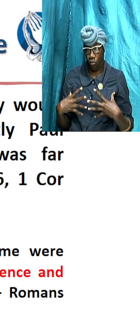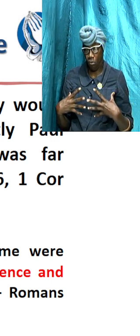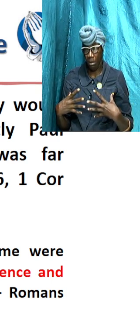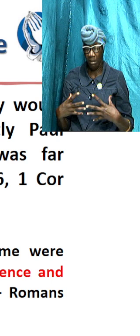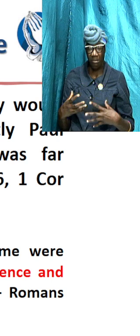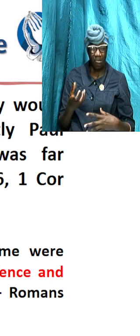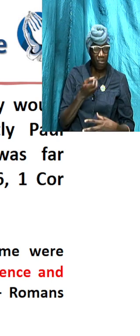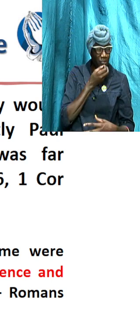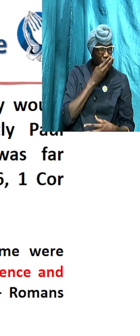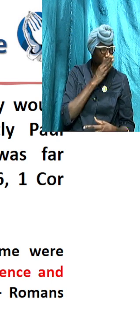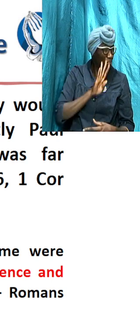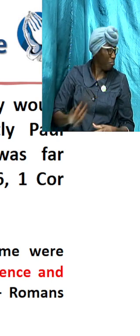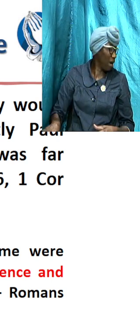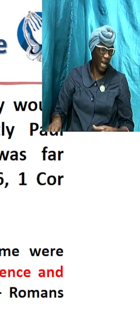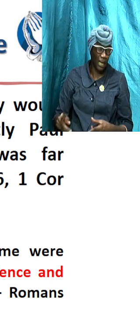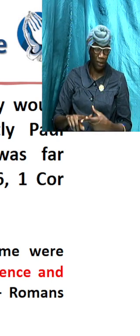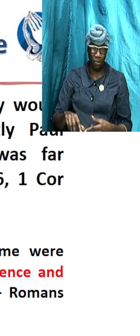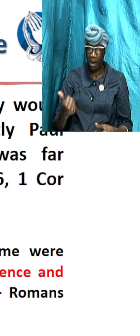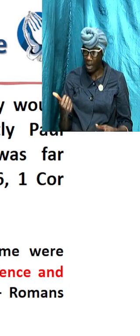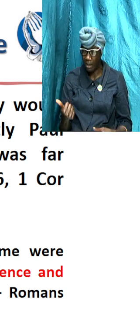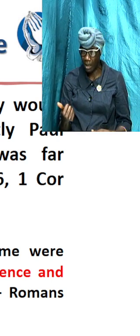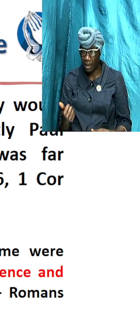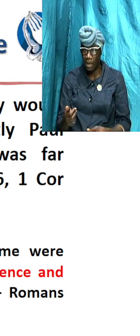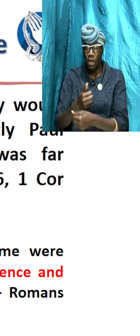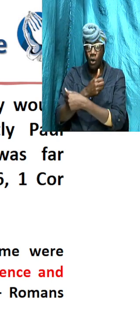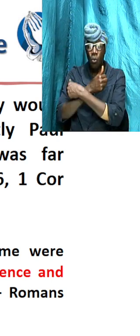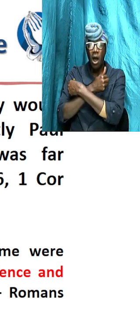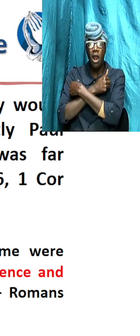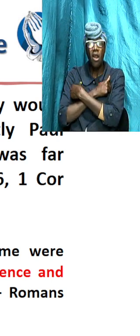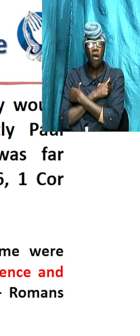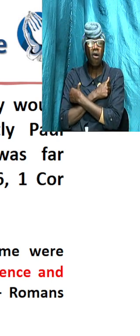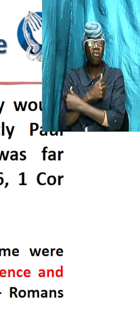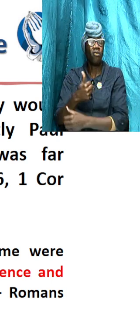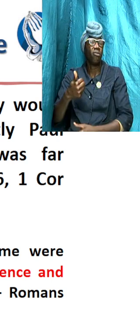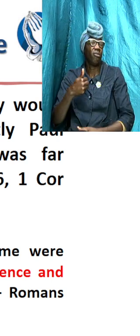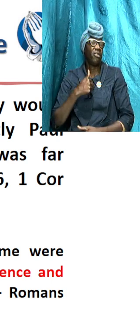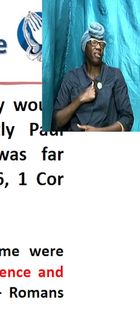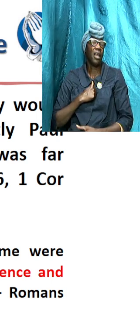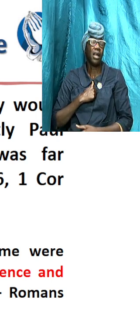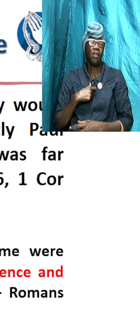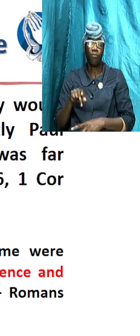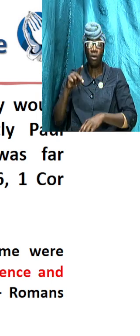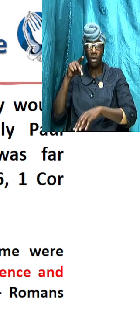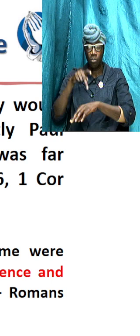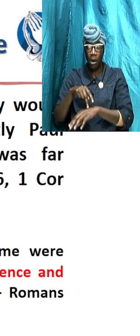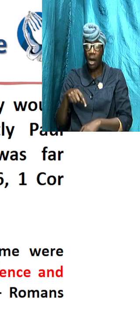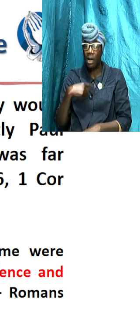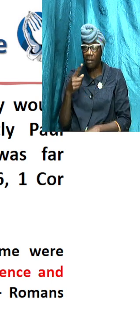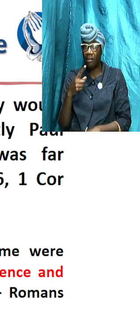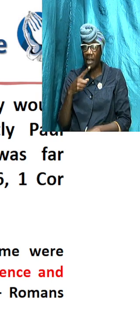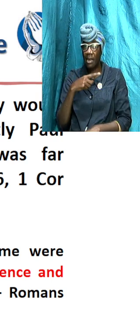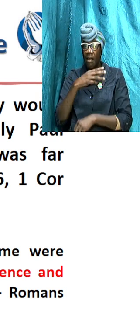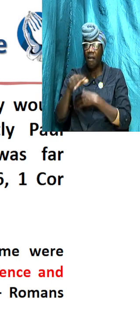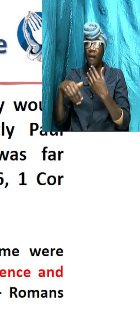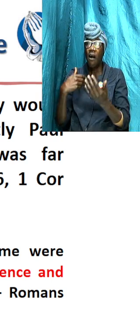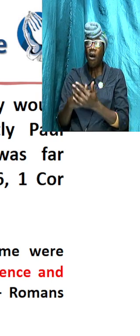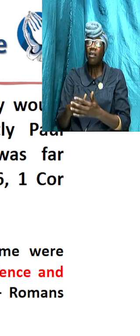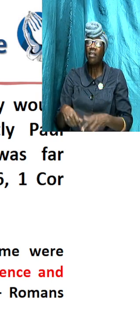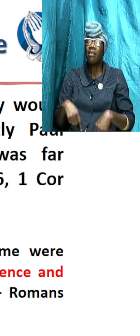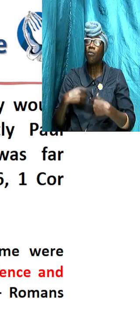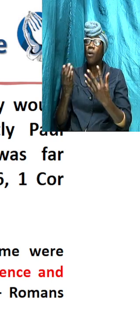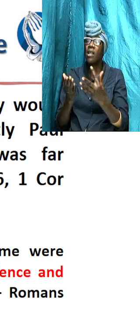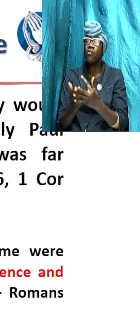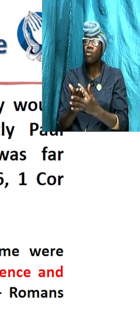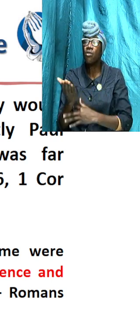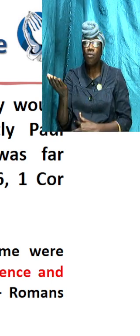We see where, as Paul said, we have become lovers of our own selves. But Paul says, look here, all that he went through,